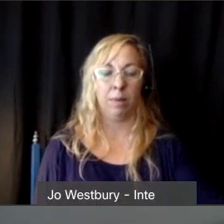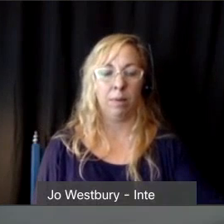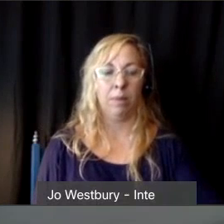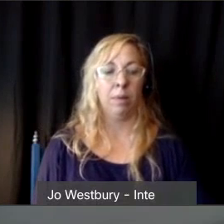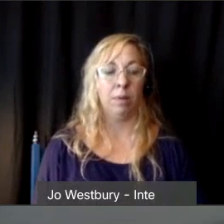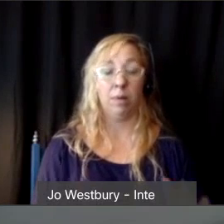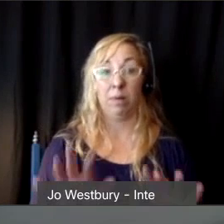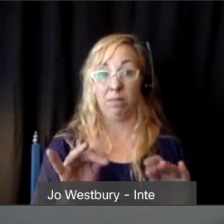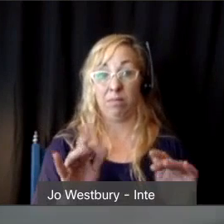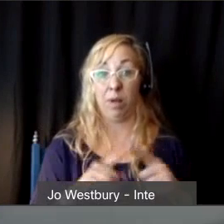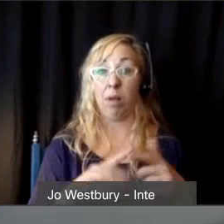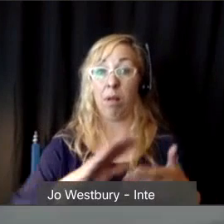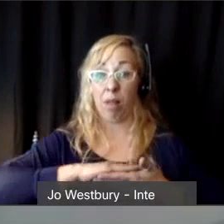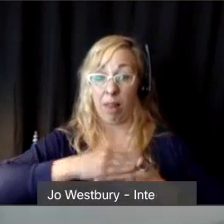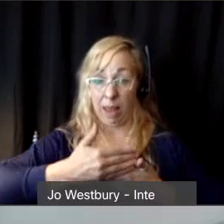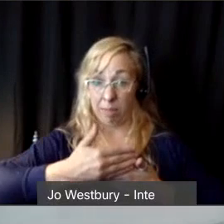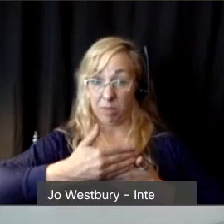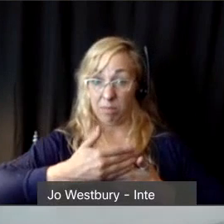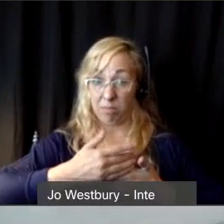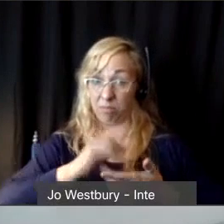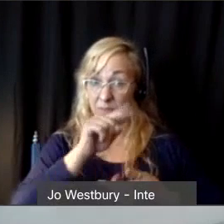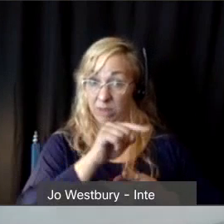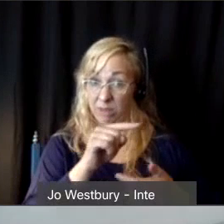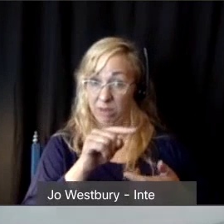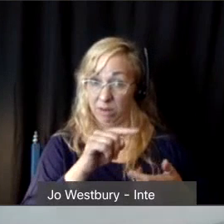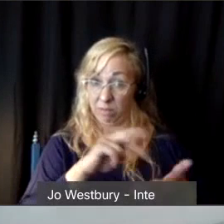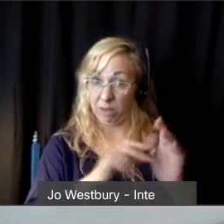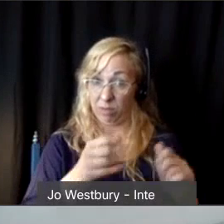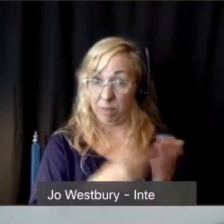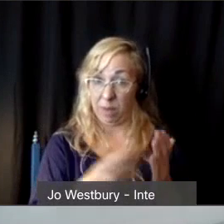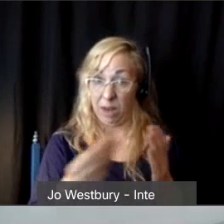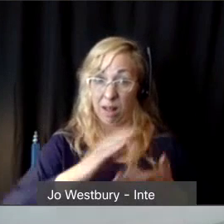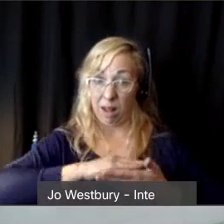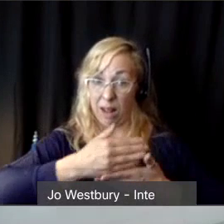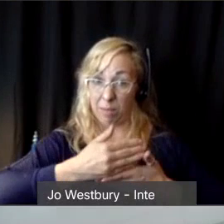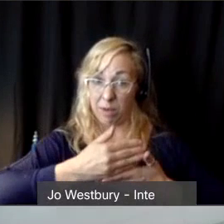So does a laptop or a tablet qualify under that whole list?